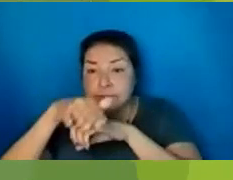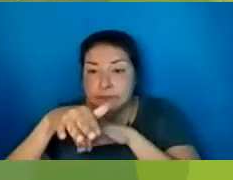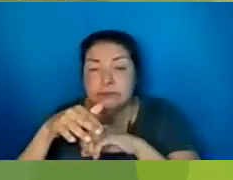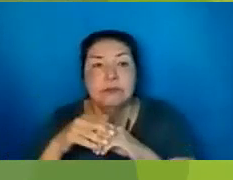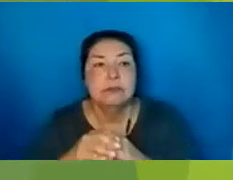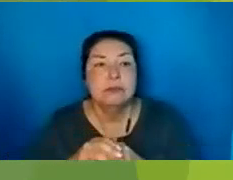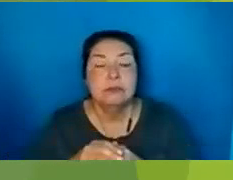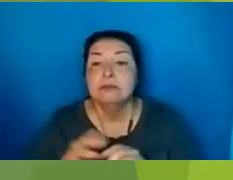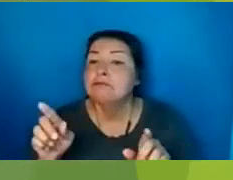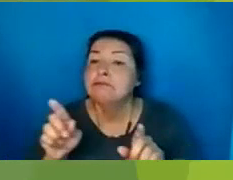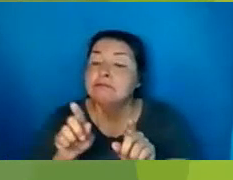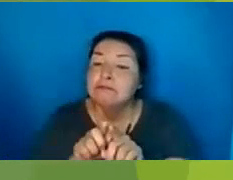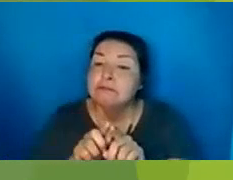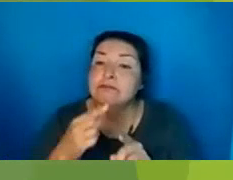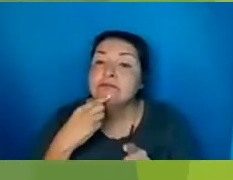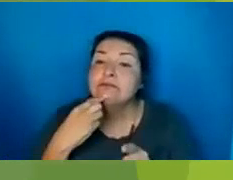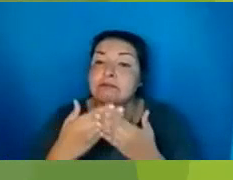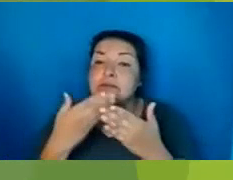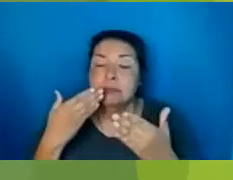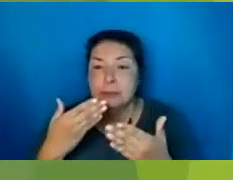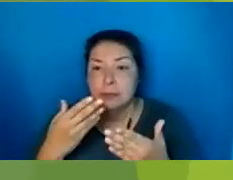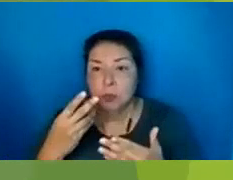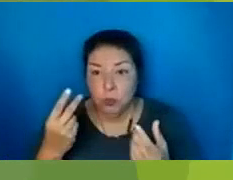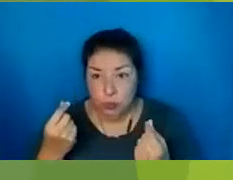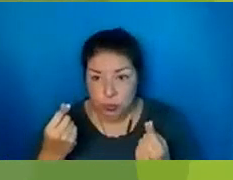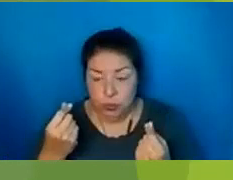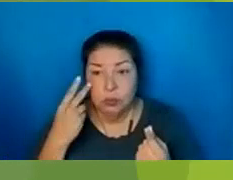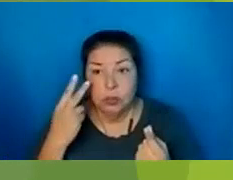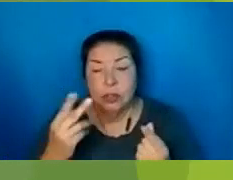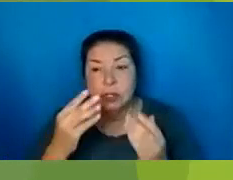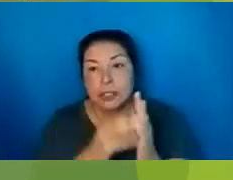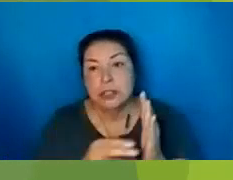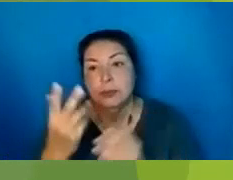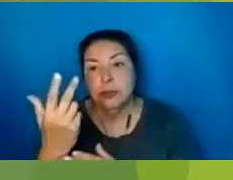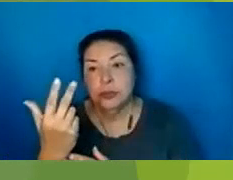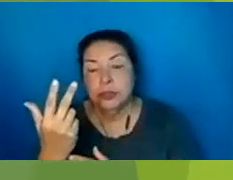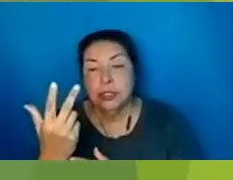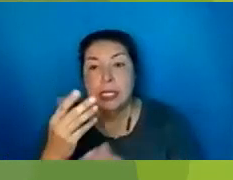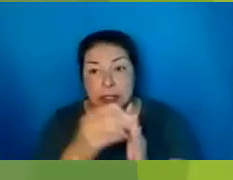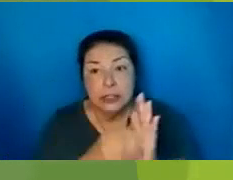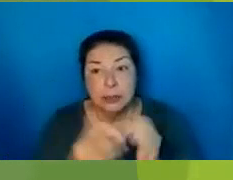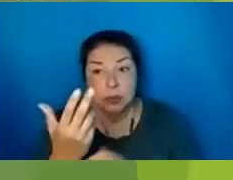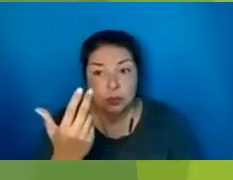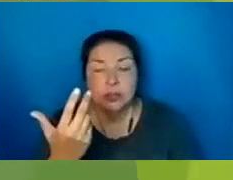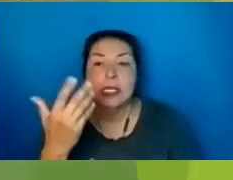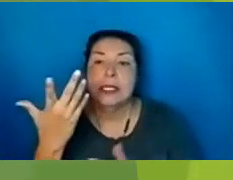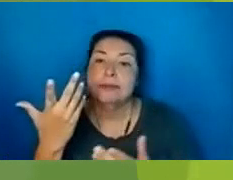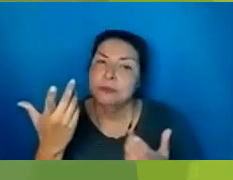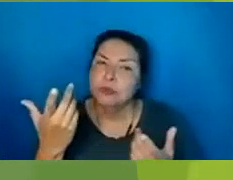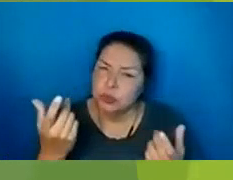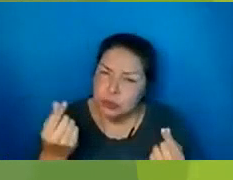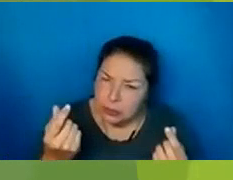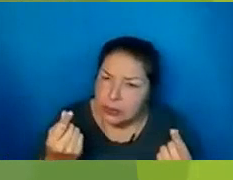And as I said earlier, we are looking at chapter 13. And chapter 13 deals